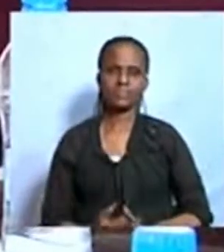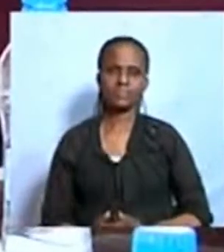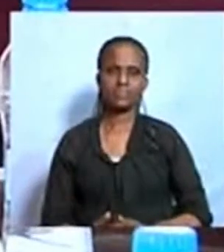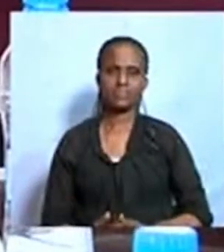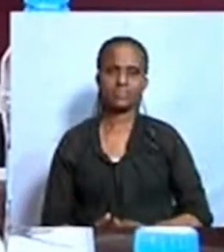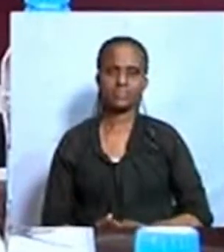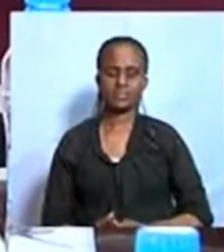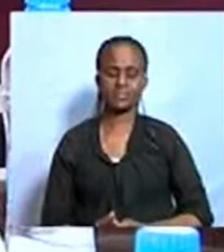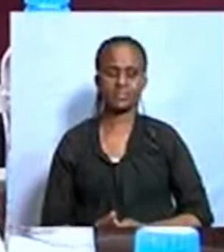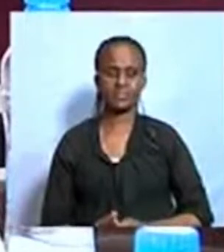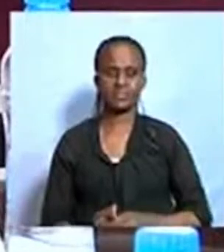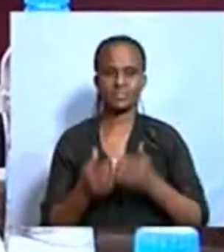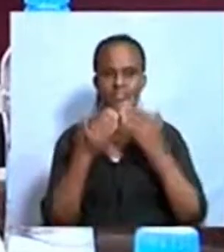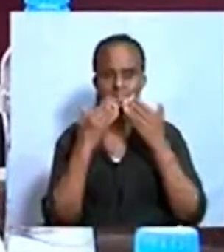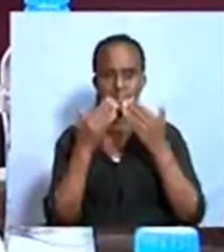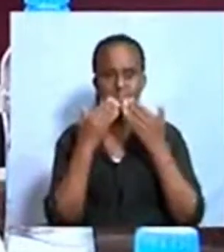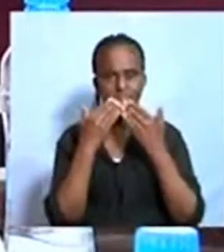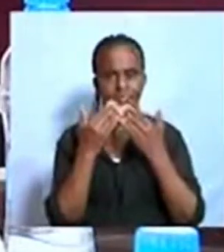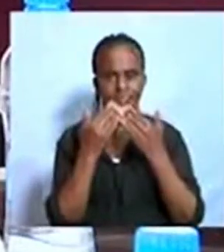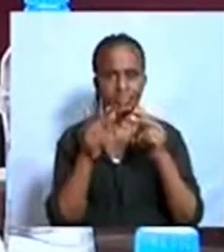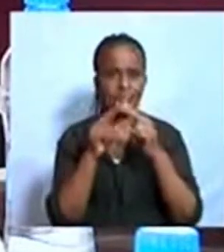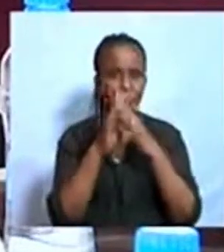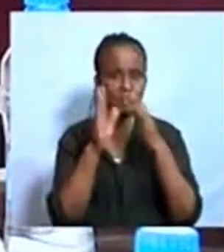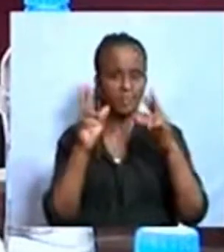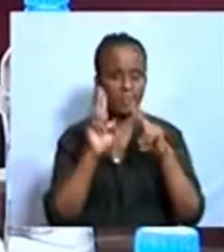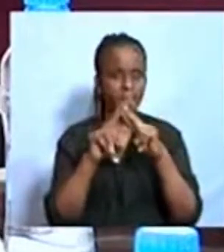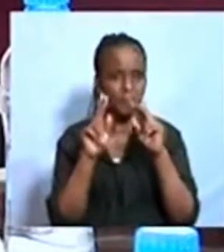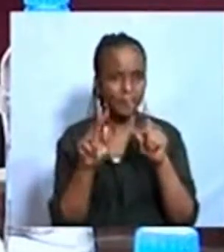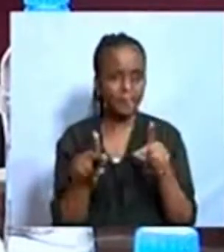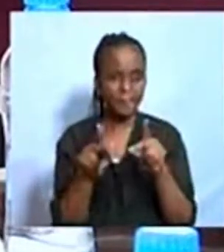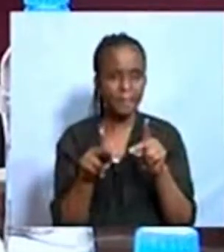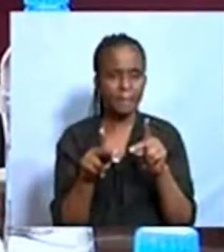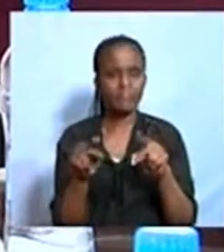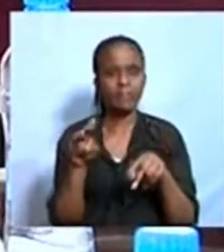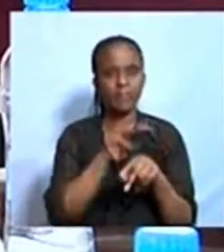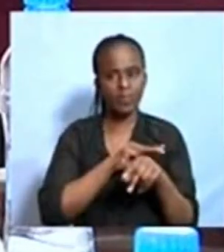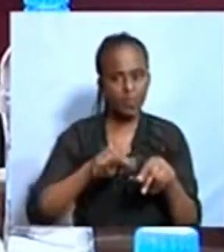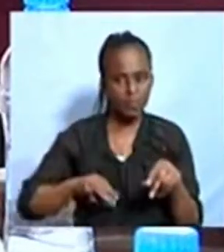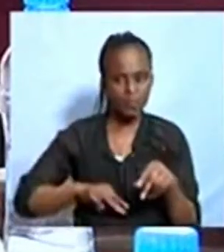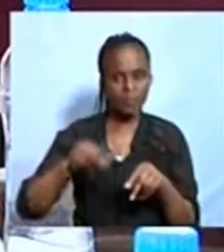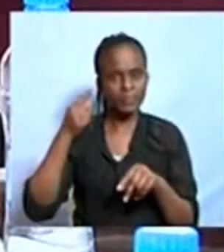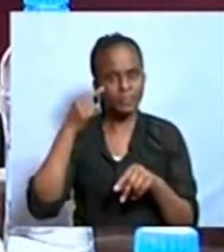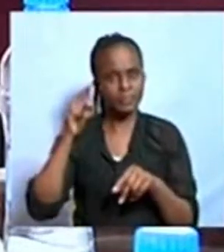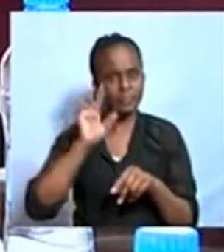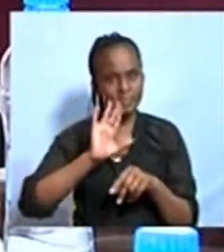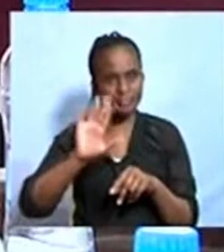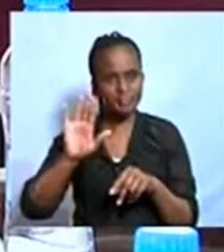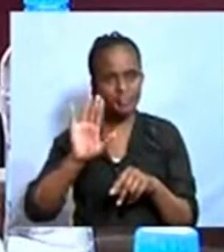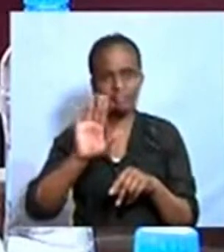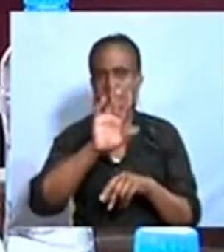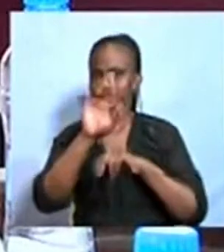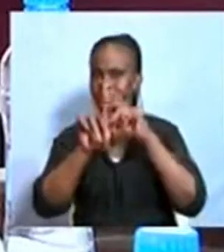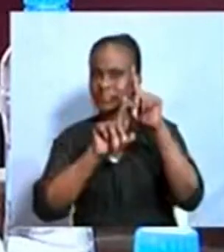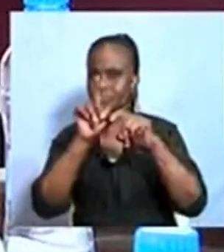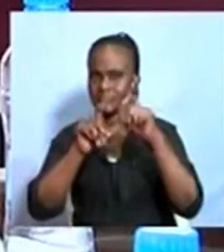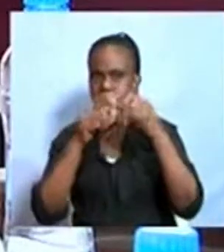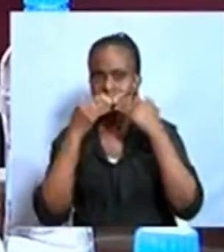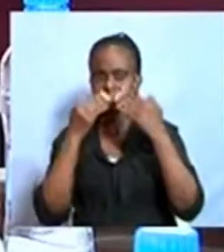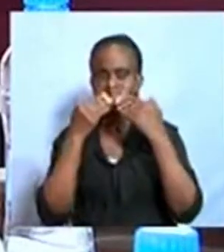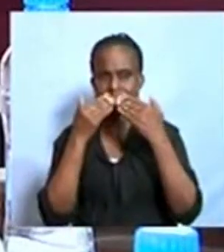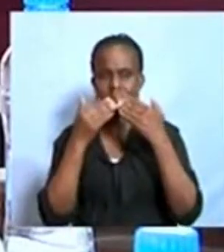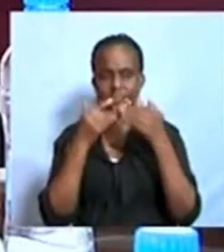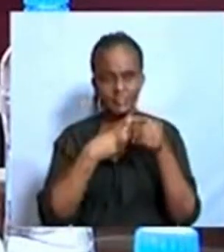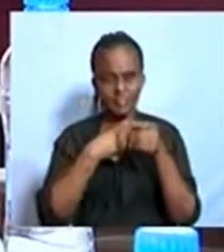Okay. Thank you so much, Chair, and thank you so much, members, for the questions.